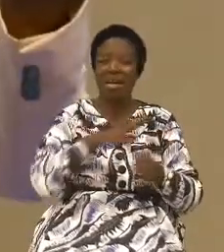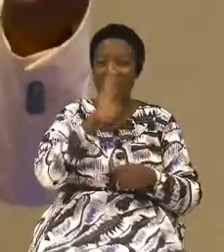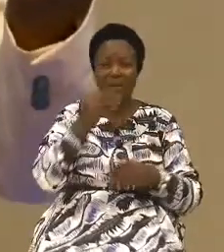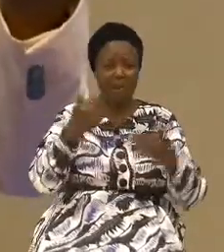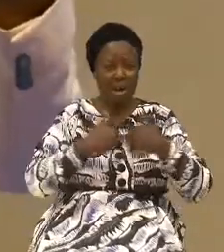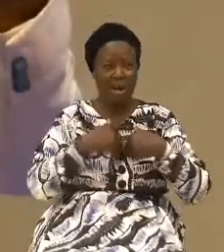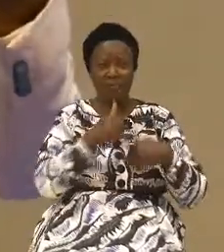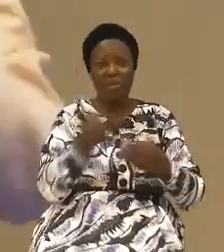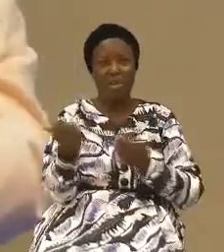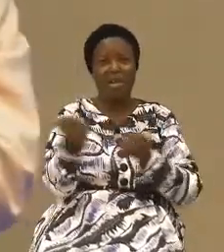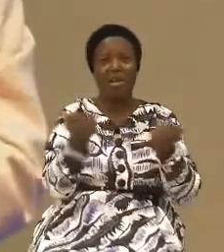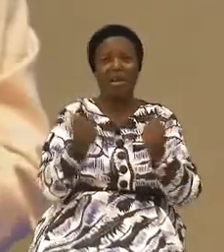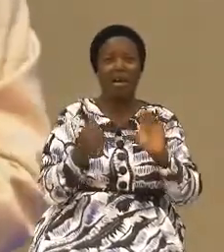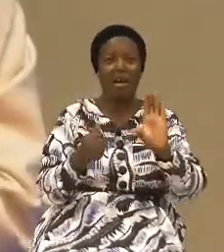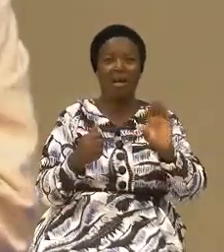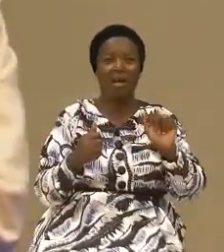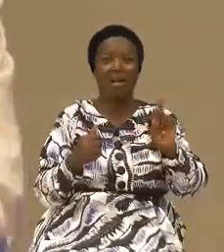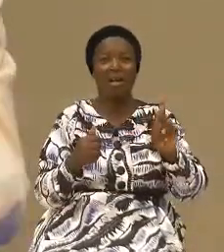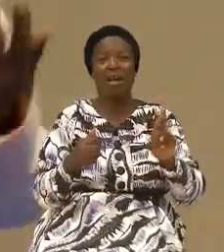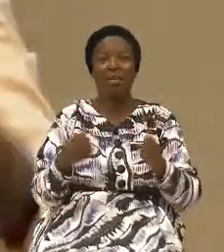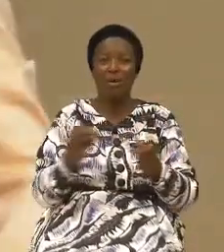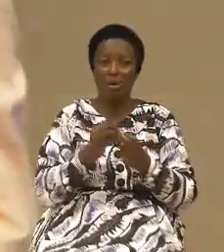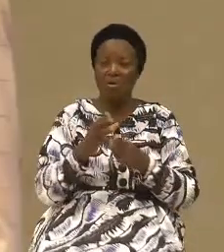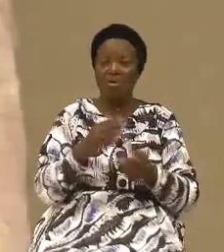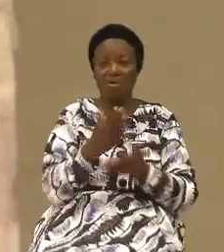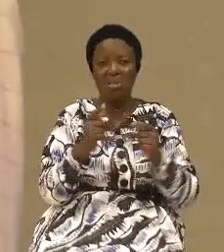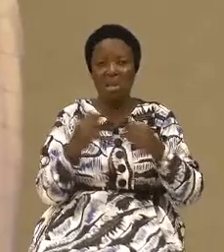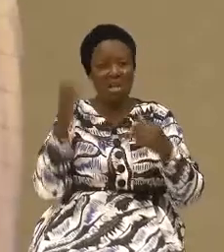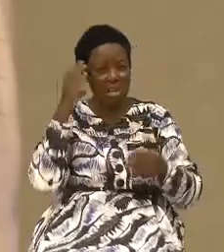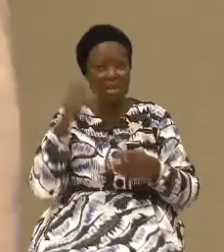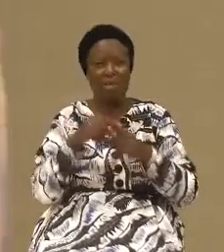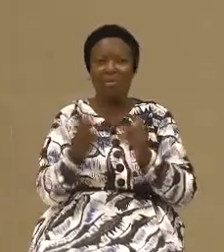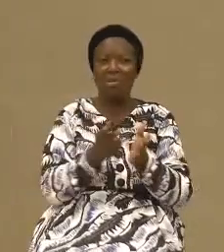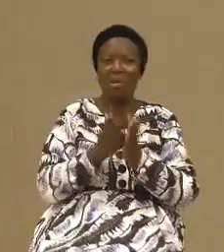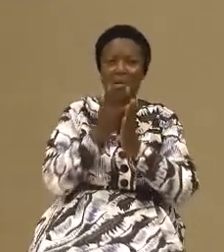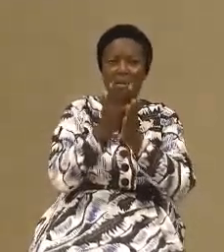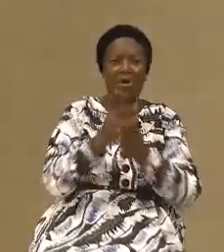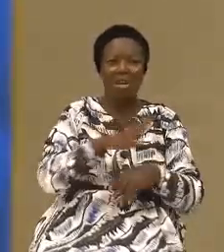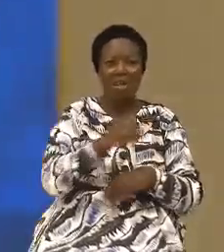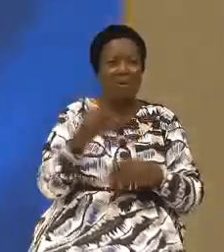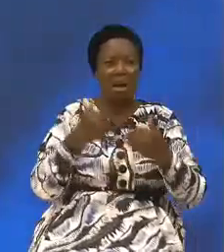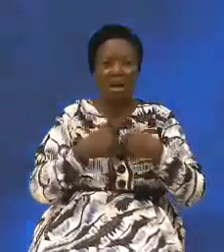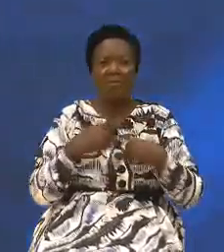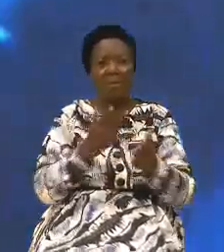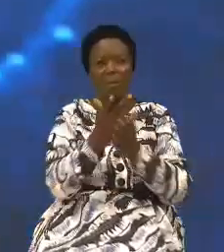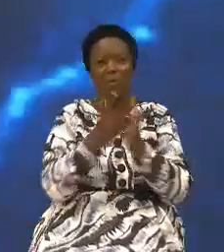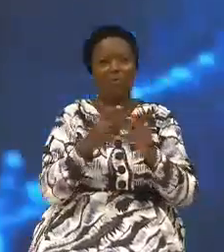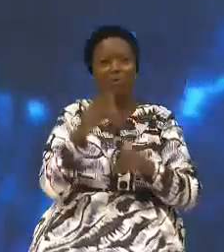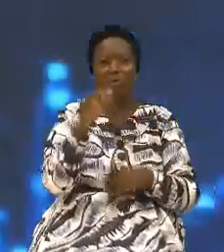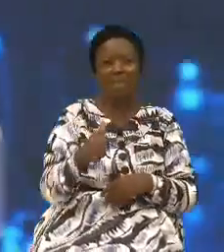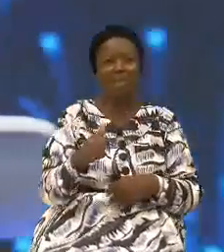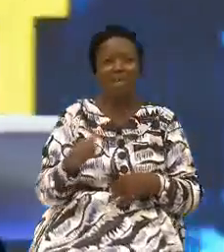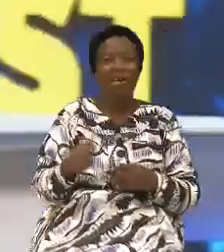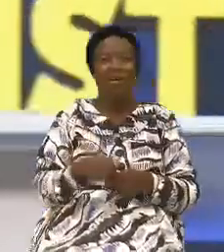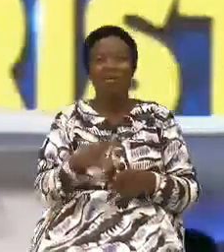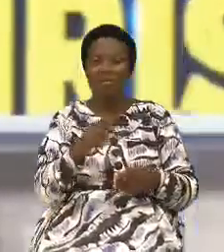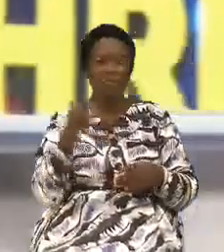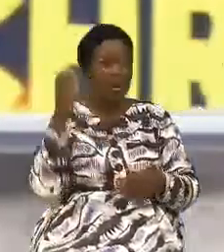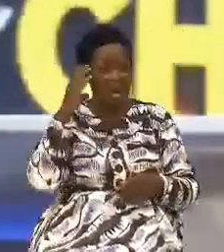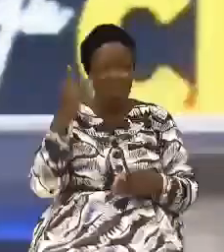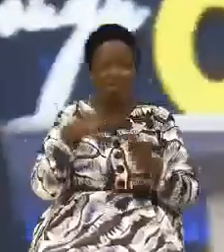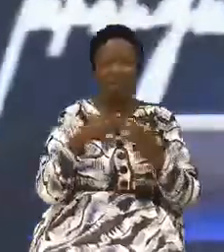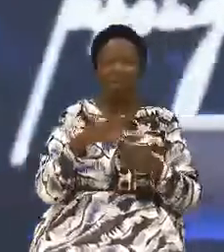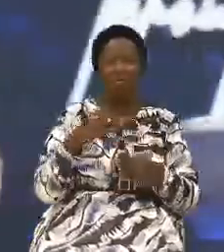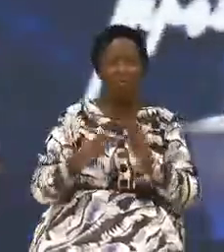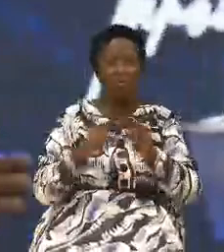hearing about a boat, and he never owned any boat. You have been hearing about people having a house,